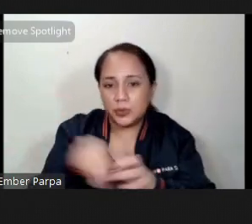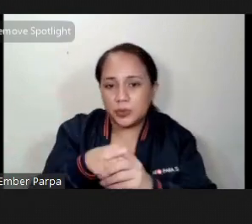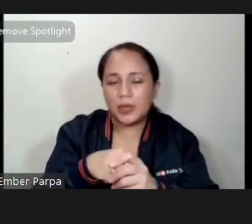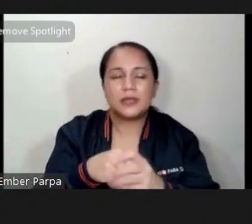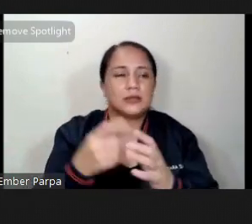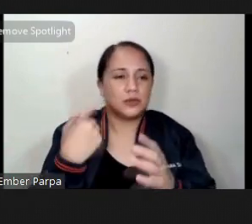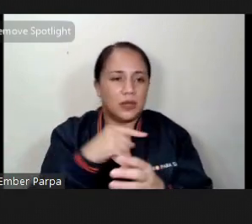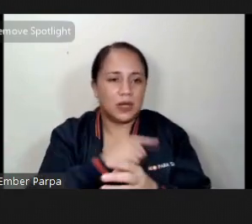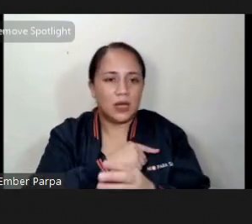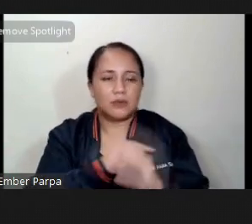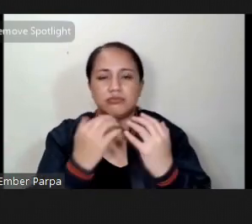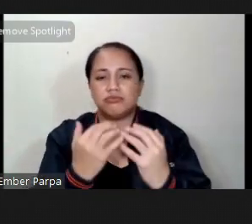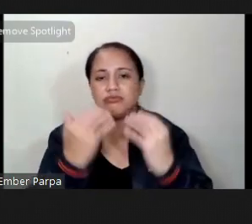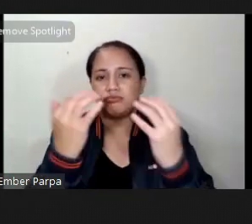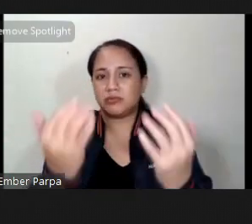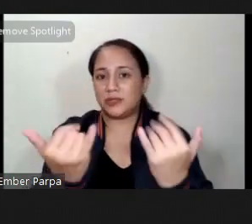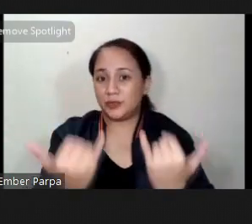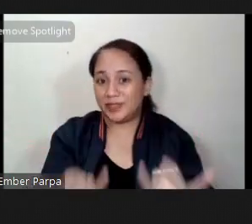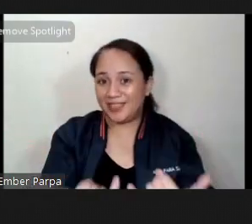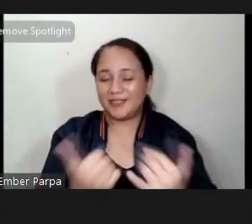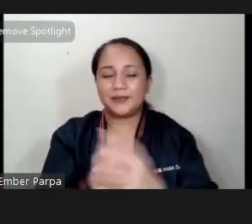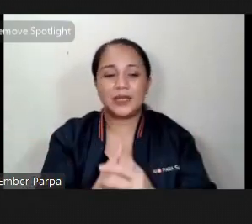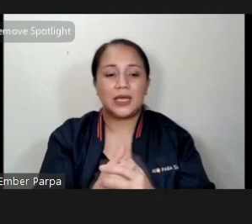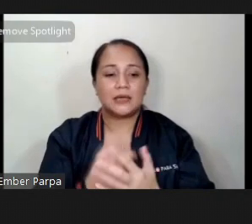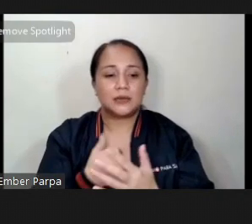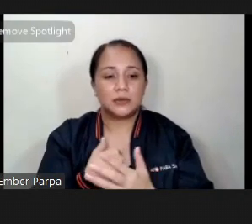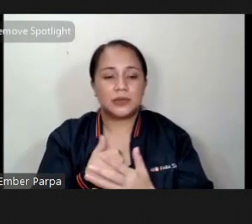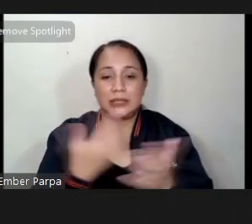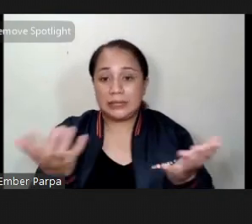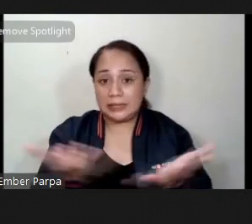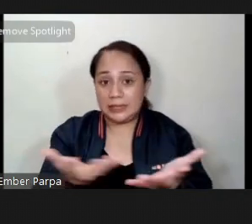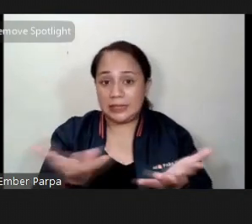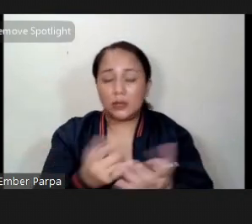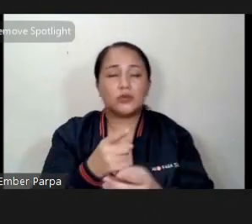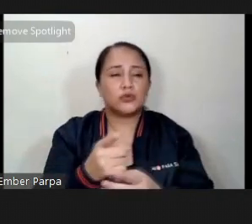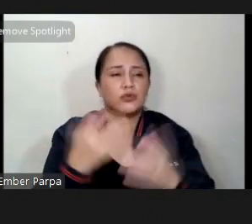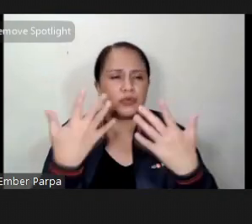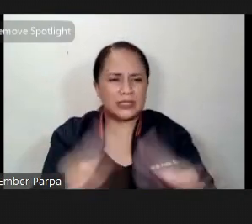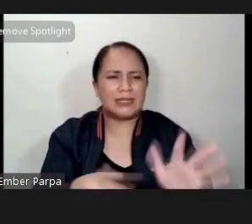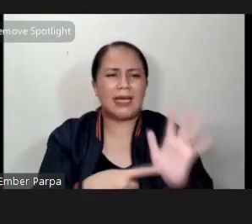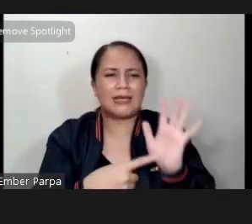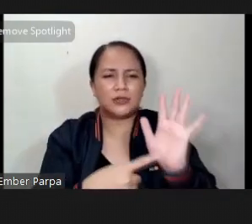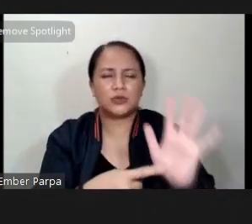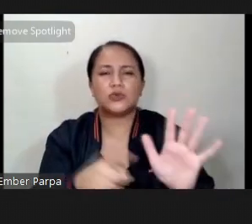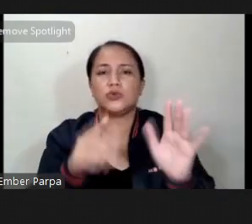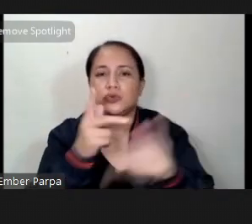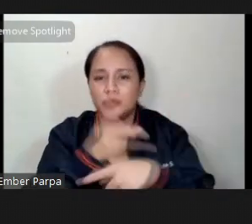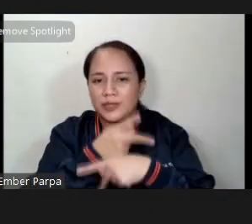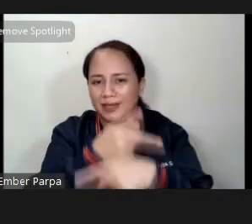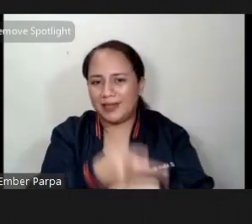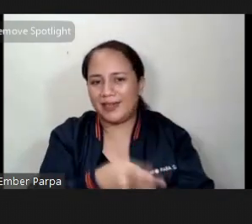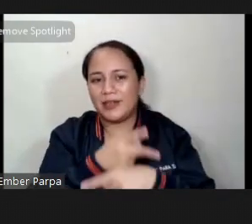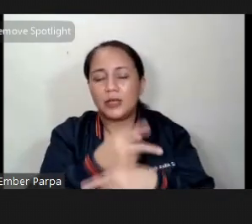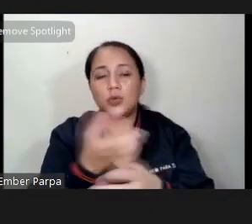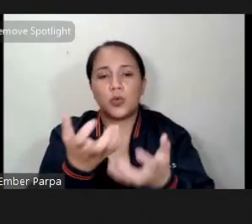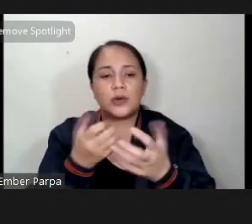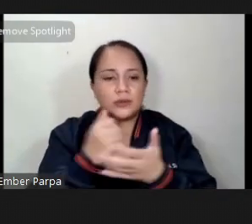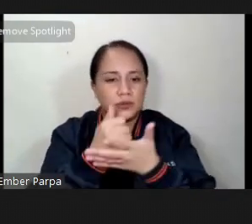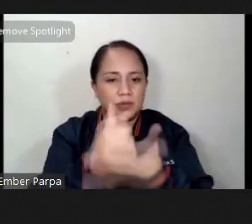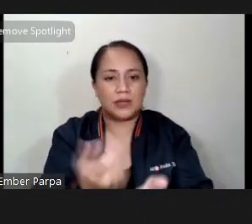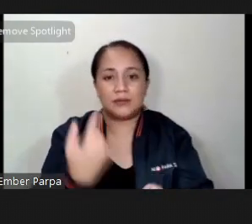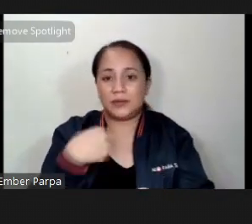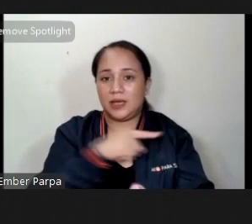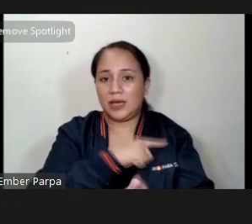sa ating conference for today. By being here, you have shown that you care and you want to help us